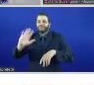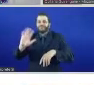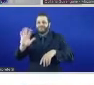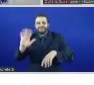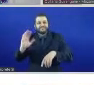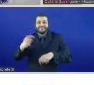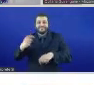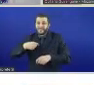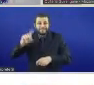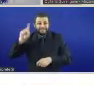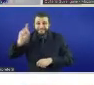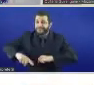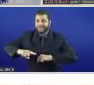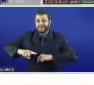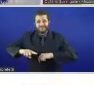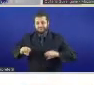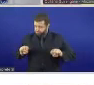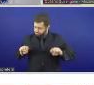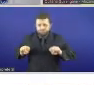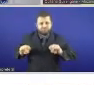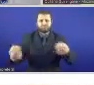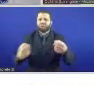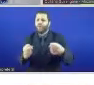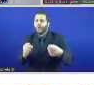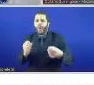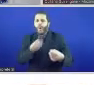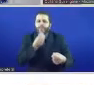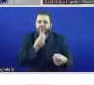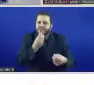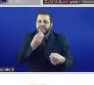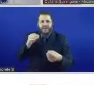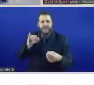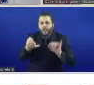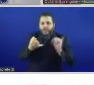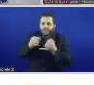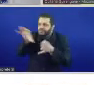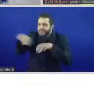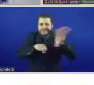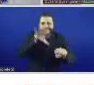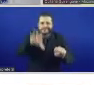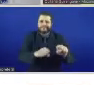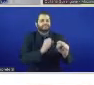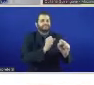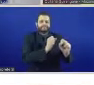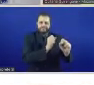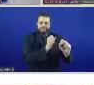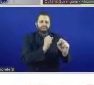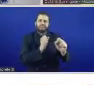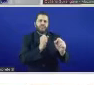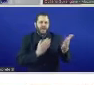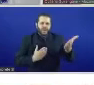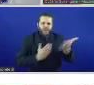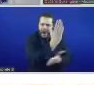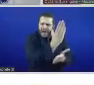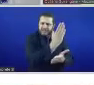at the global level, only 30% of scientists and researchers are women, we need to guarantee that women can have a vibrant voice